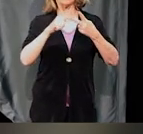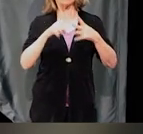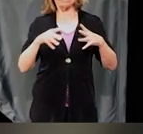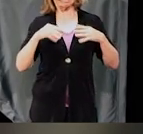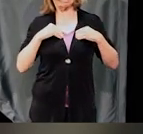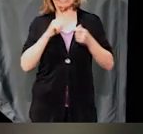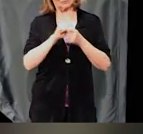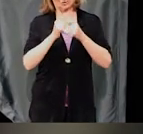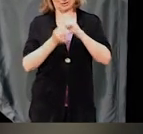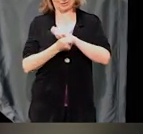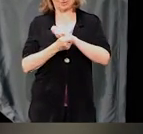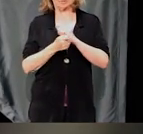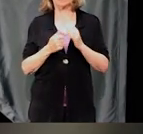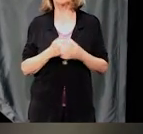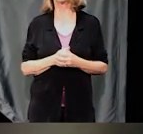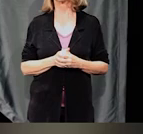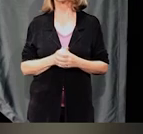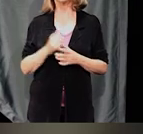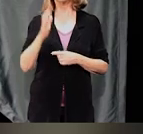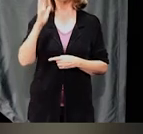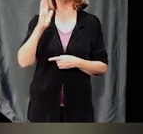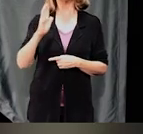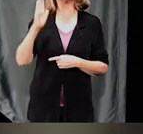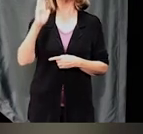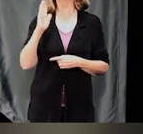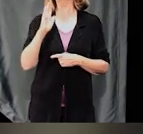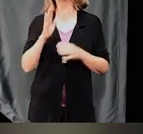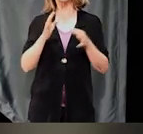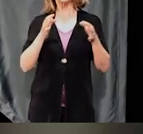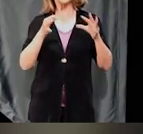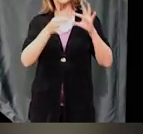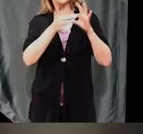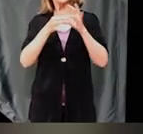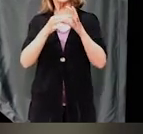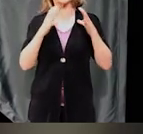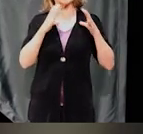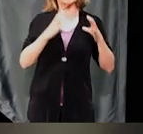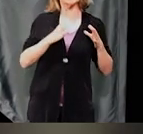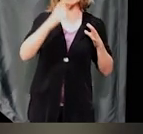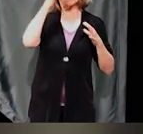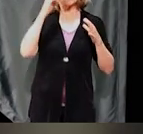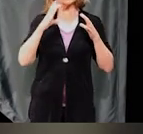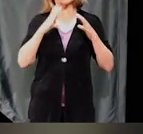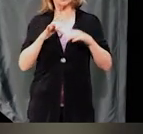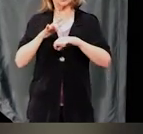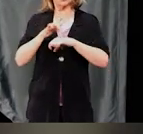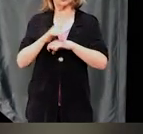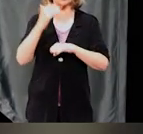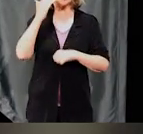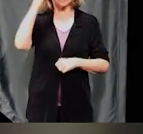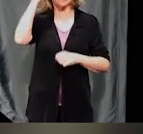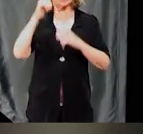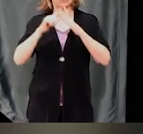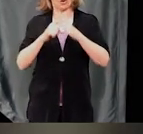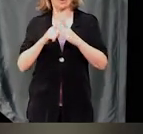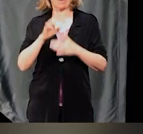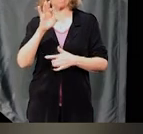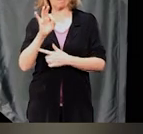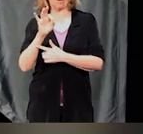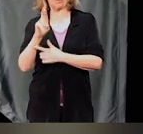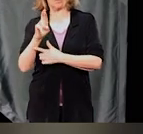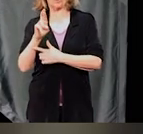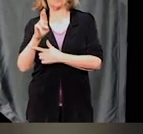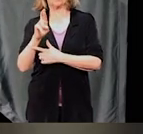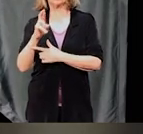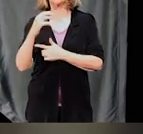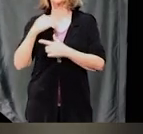as the coordinator of Citizens for Citizens Early Head Start in Fall River, we used to have a picture with a saying on it hanging on the wall when you first walked in. It